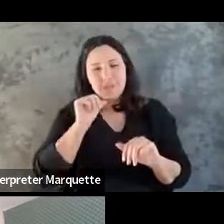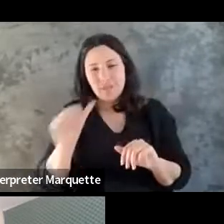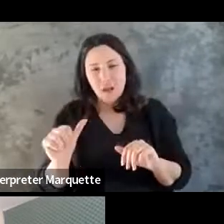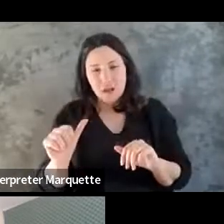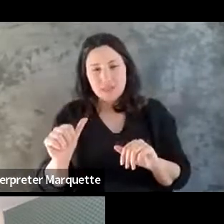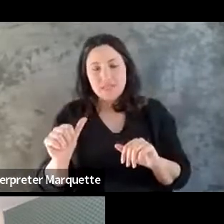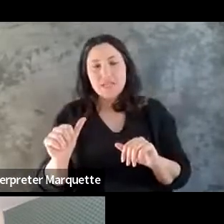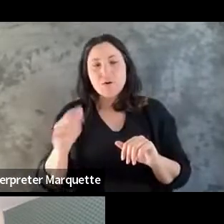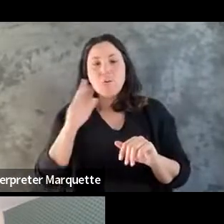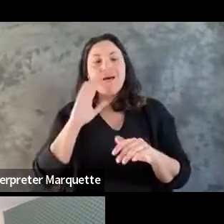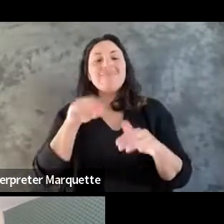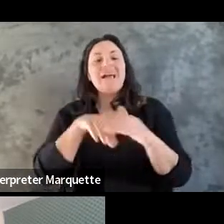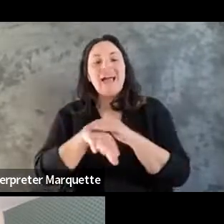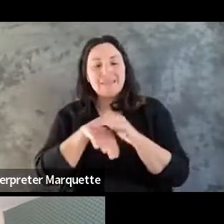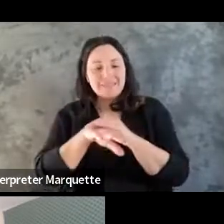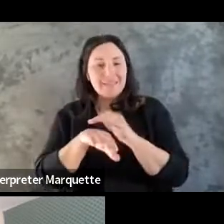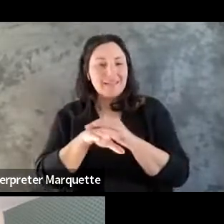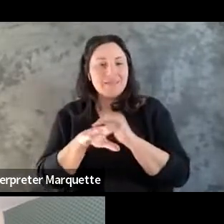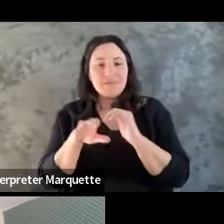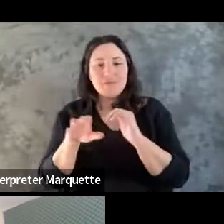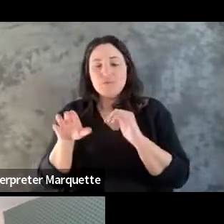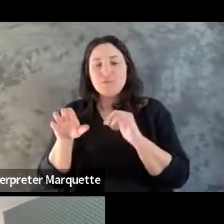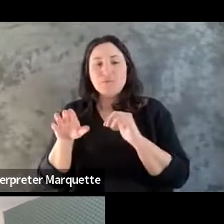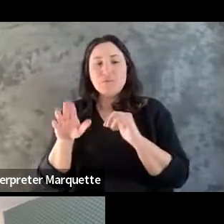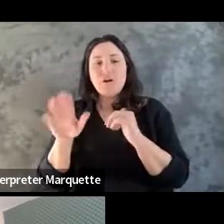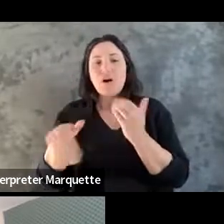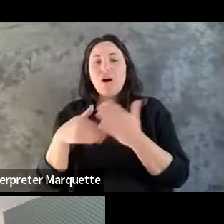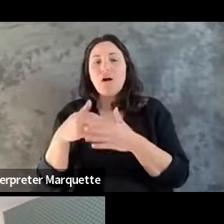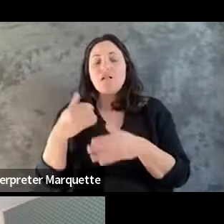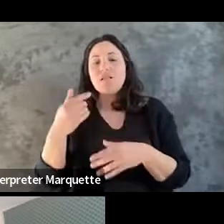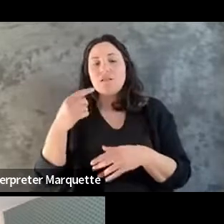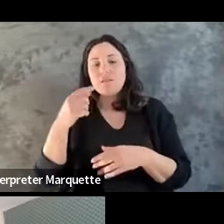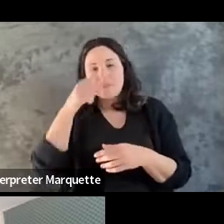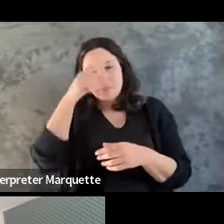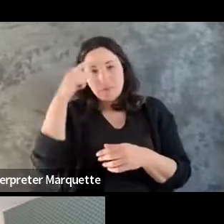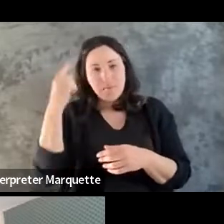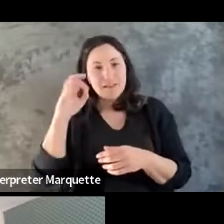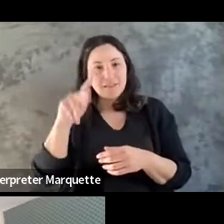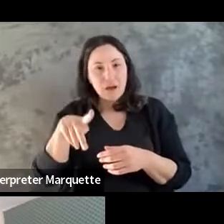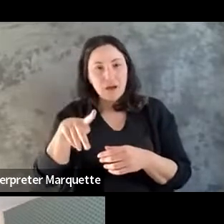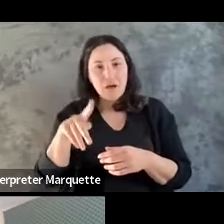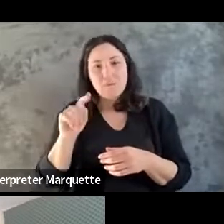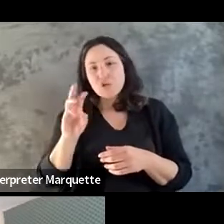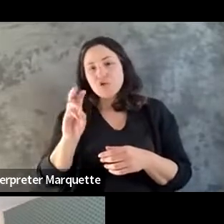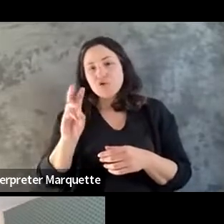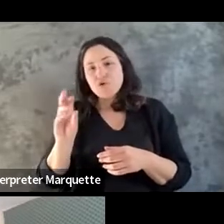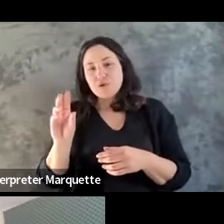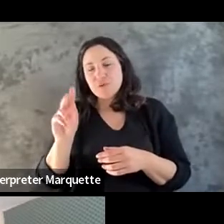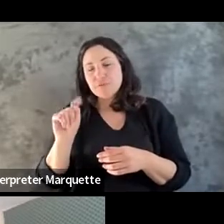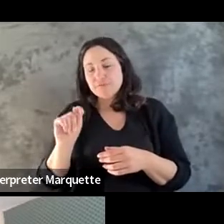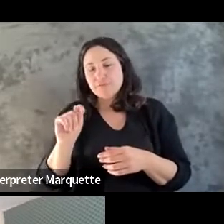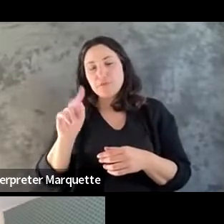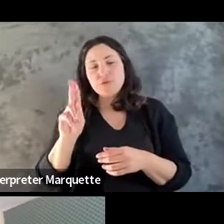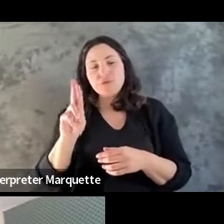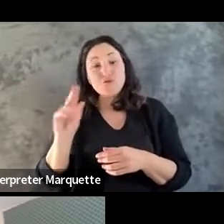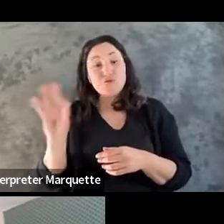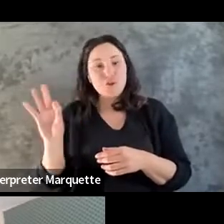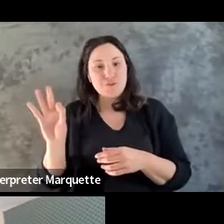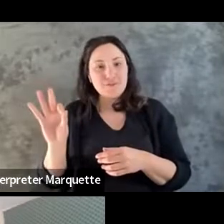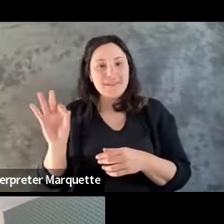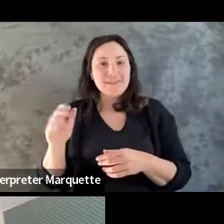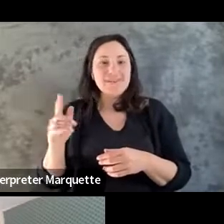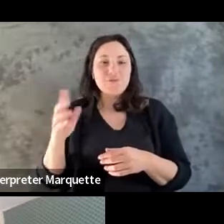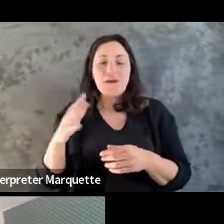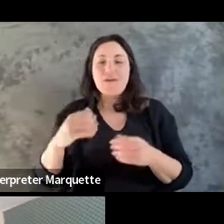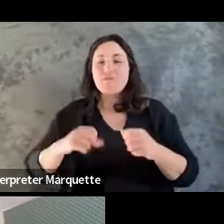have access to a lot of the blacktop and the turf. So we'll have some room for the kids to